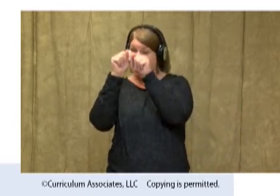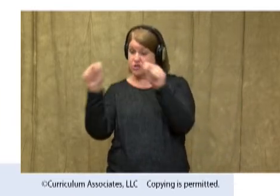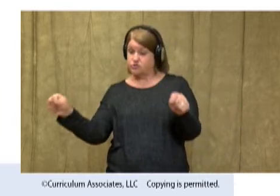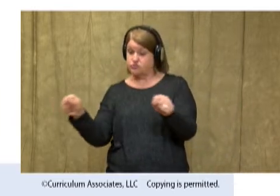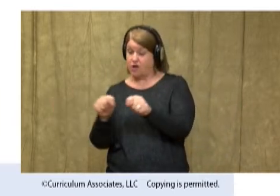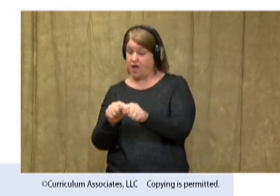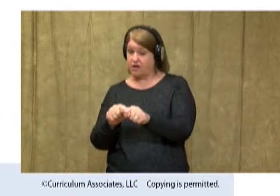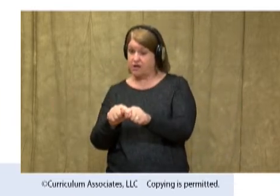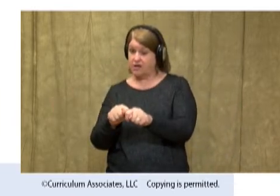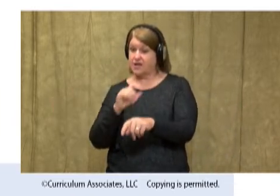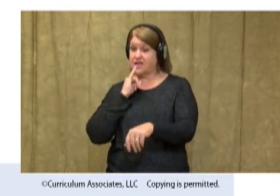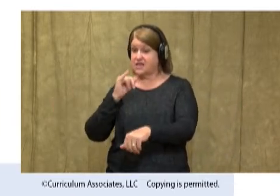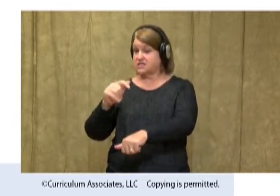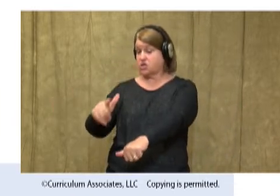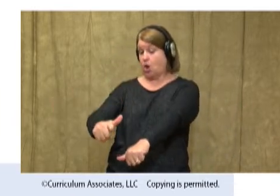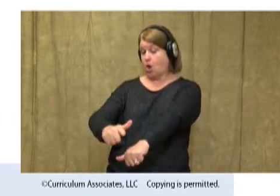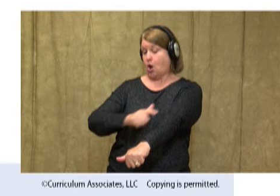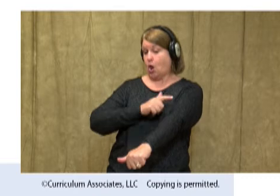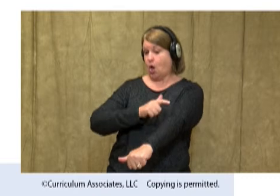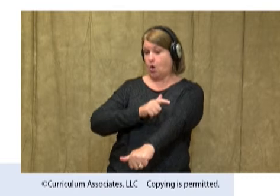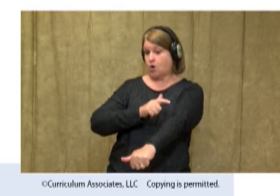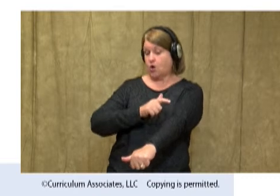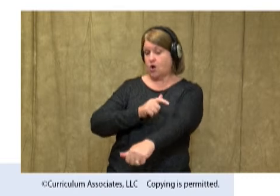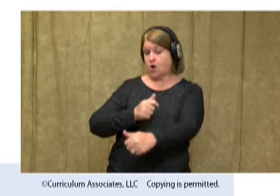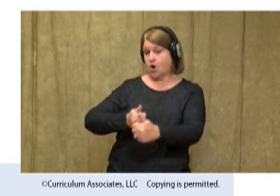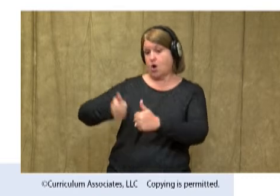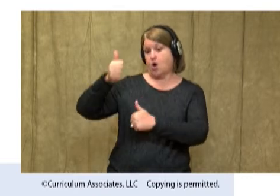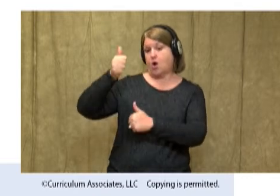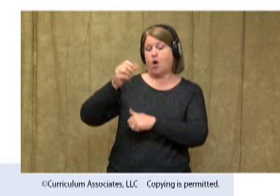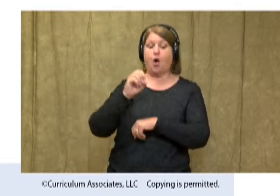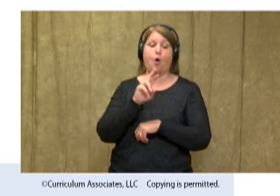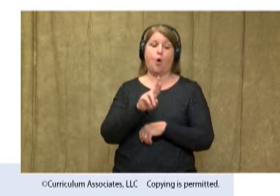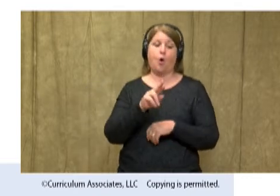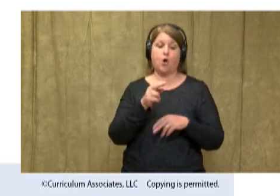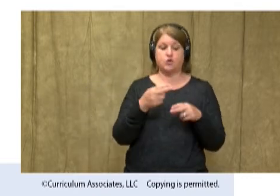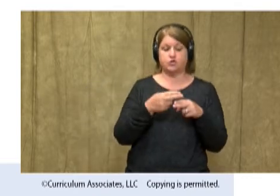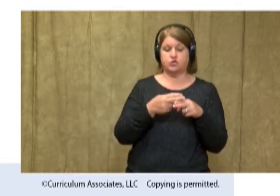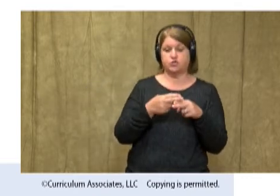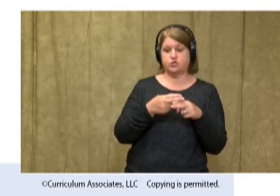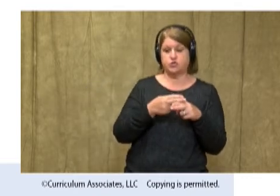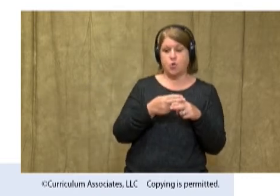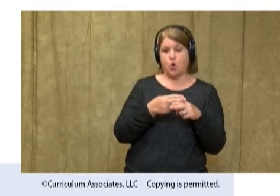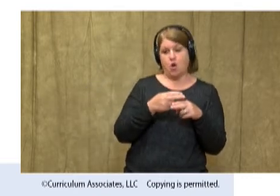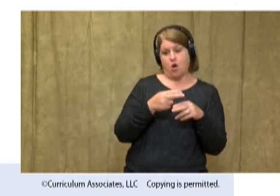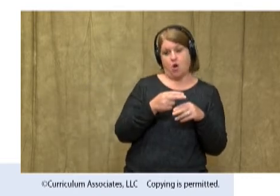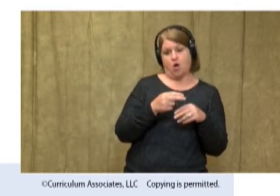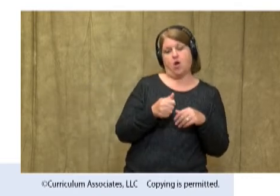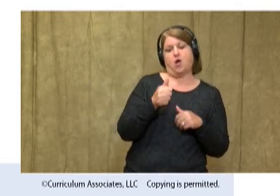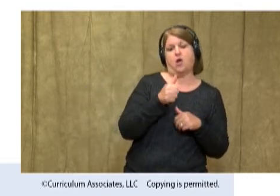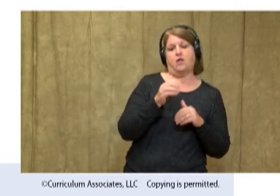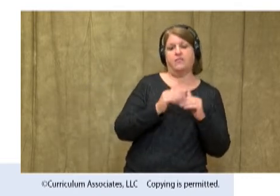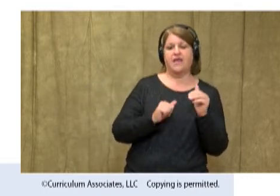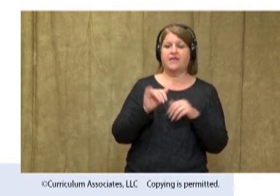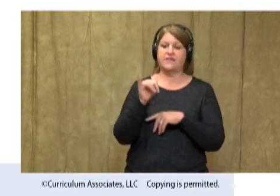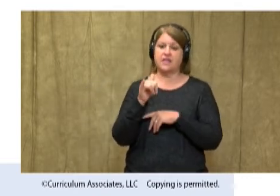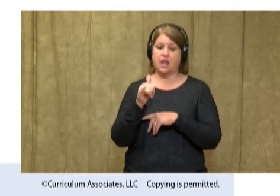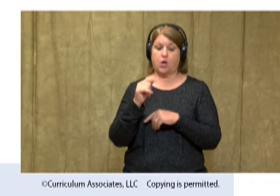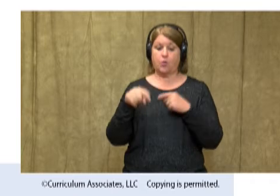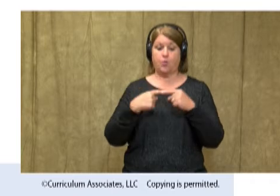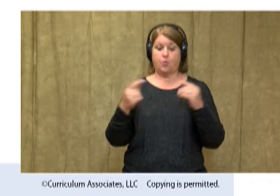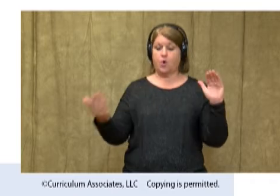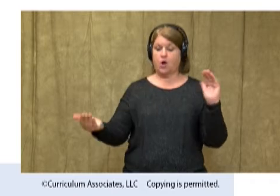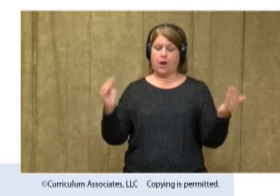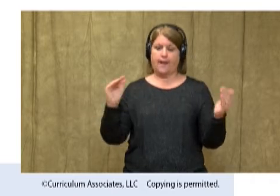is longer than the yellow or shorter than the yellow? Remember when we're